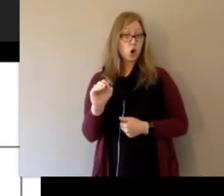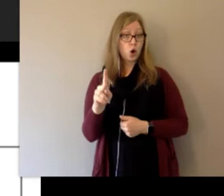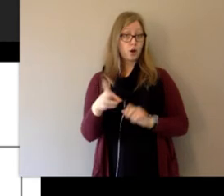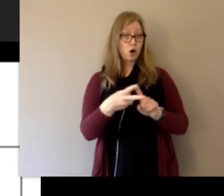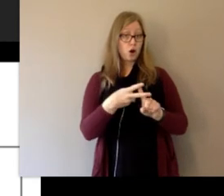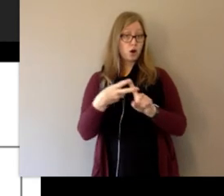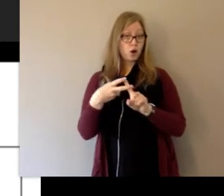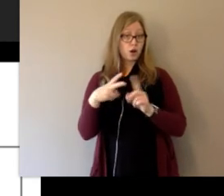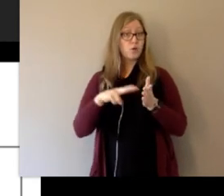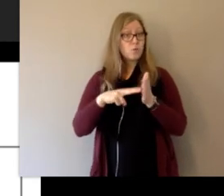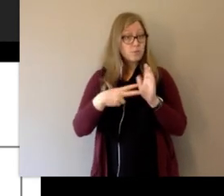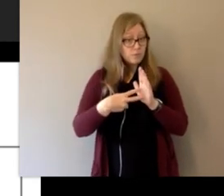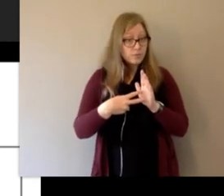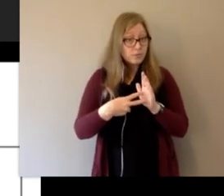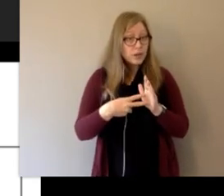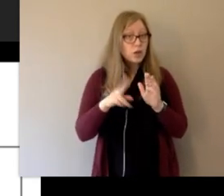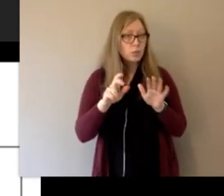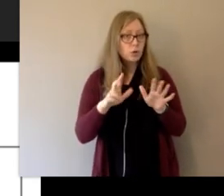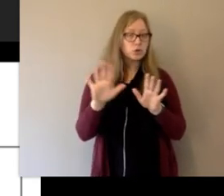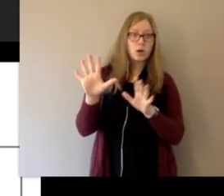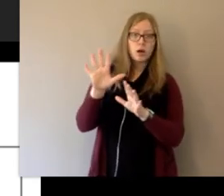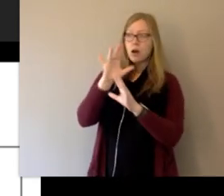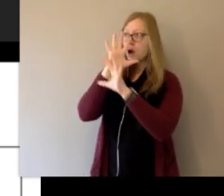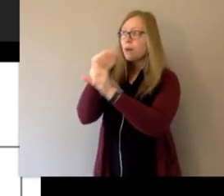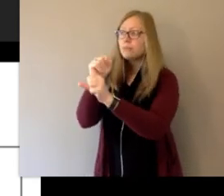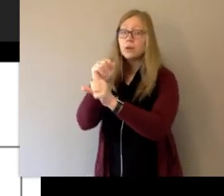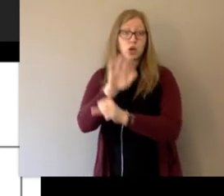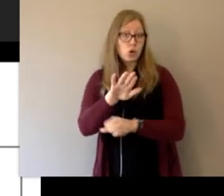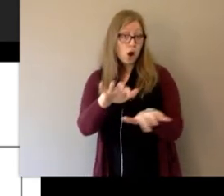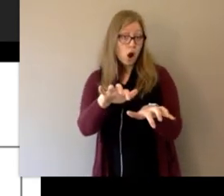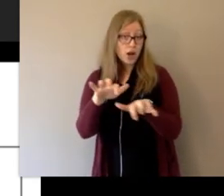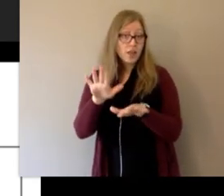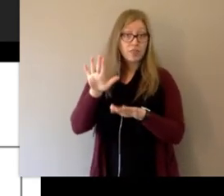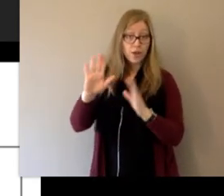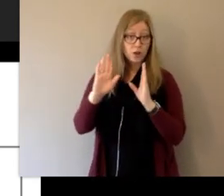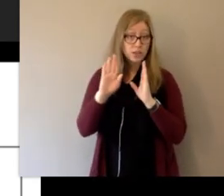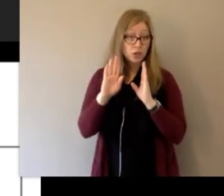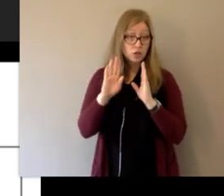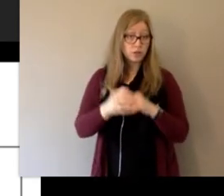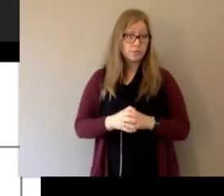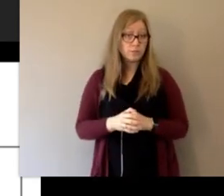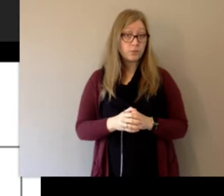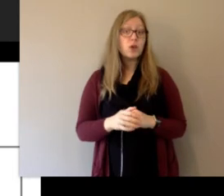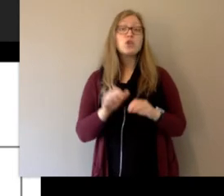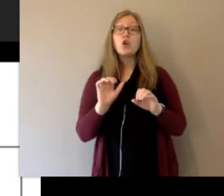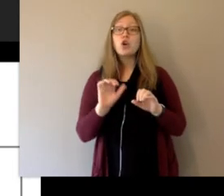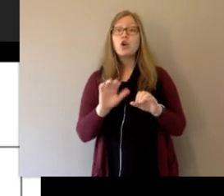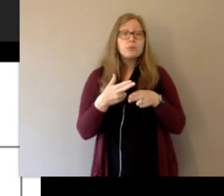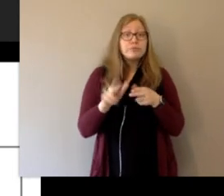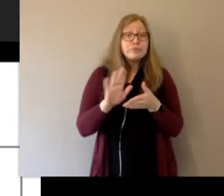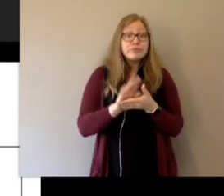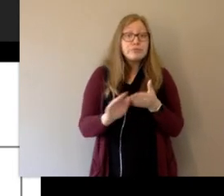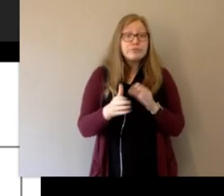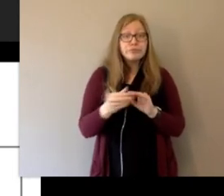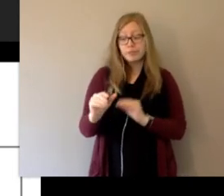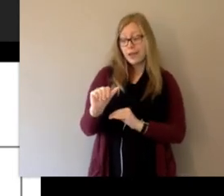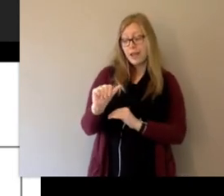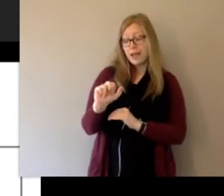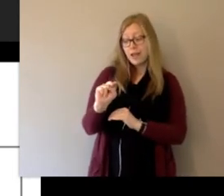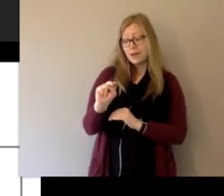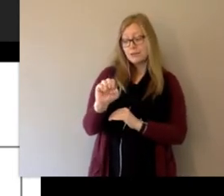your audience. So this could be done in a number of ways. It could be a small anecdote or some type of small